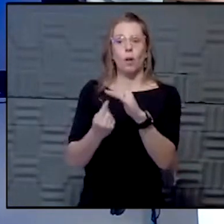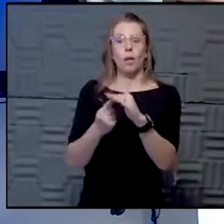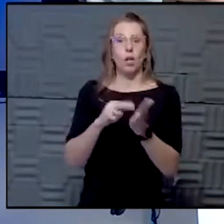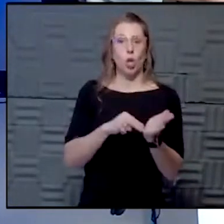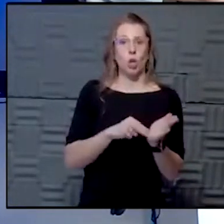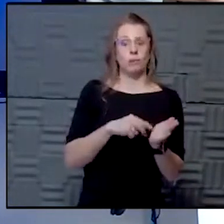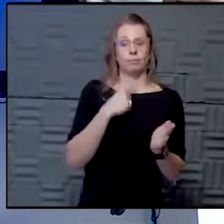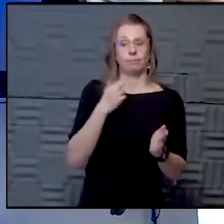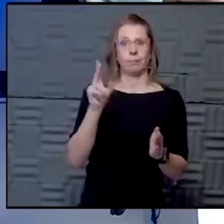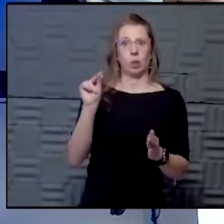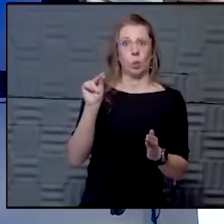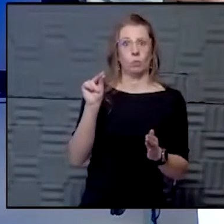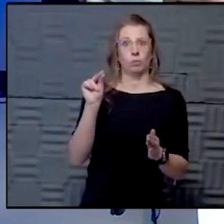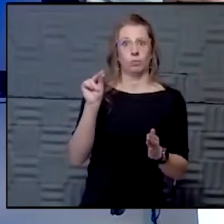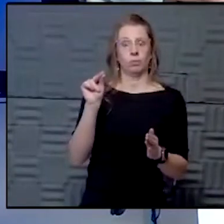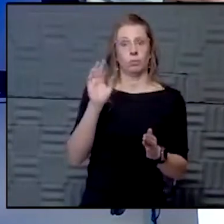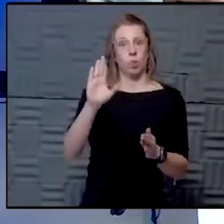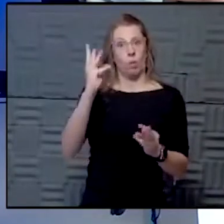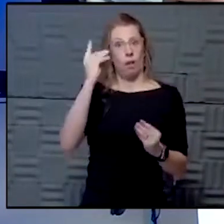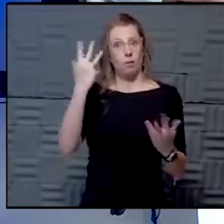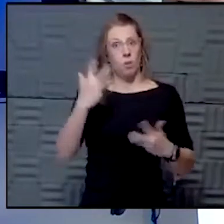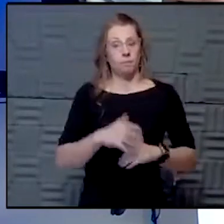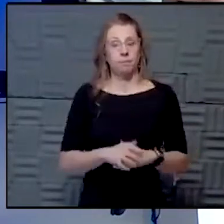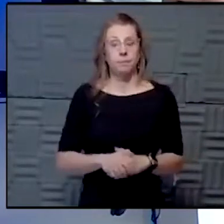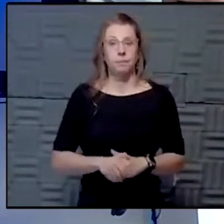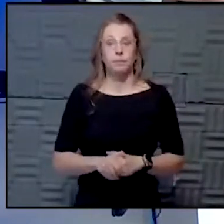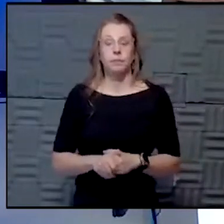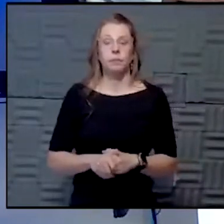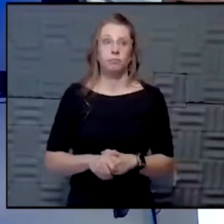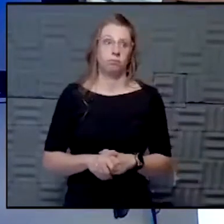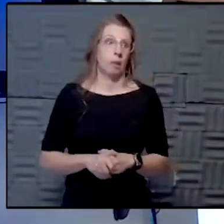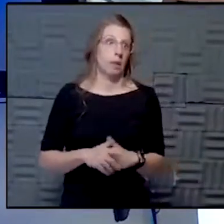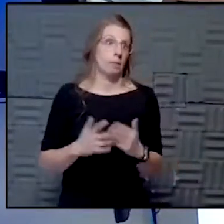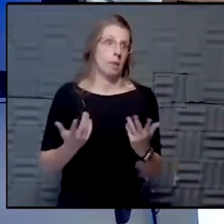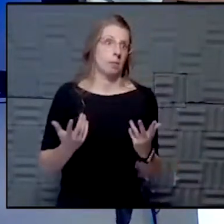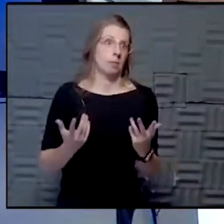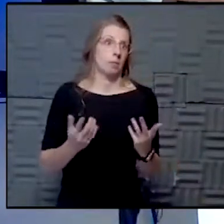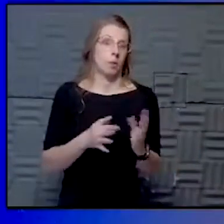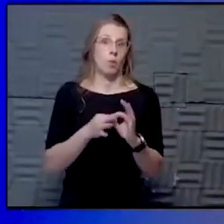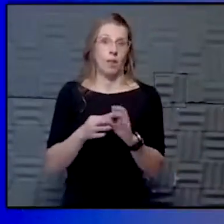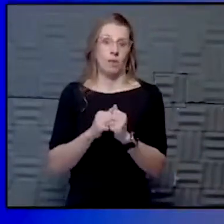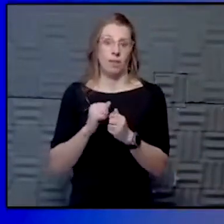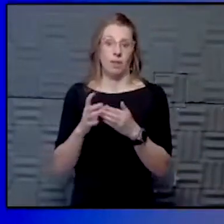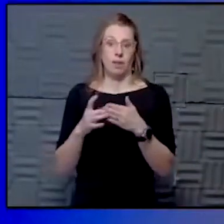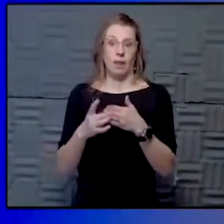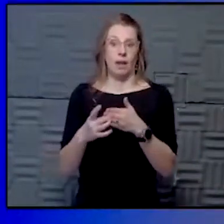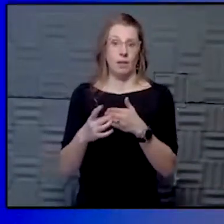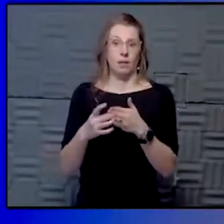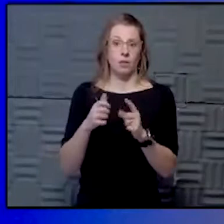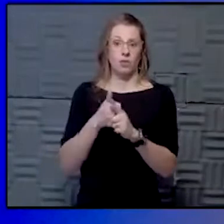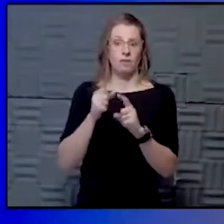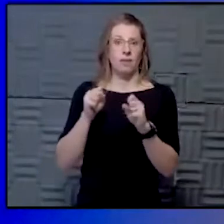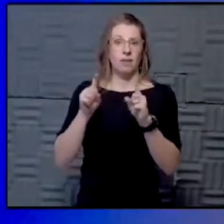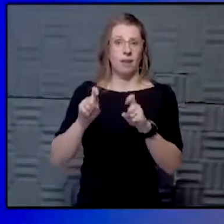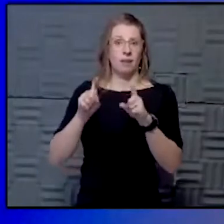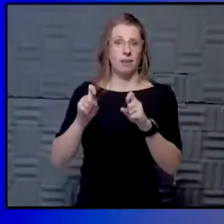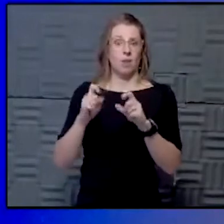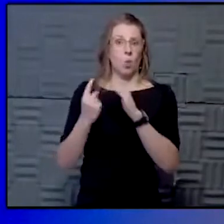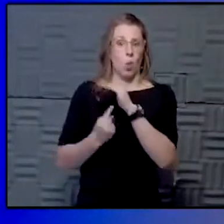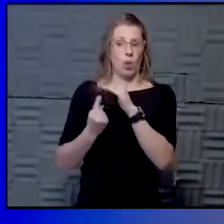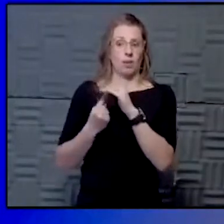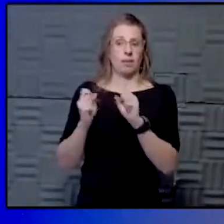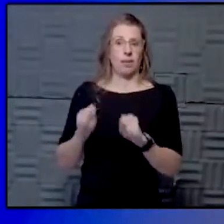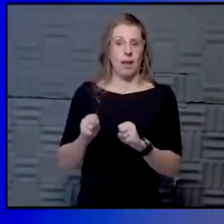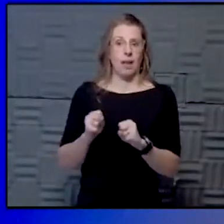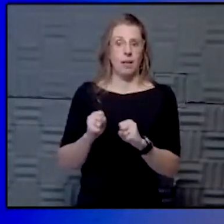what you think. Yeah, I mean, per the guidance, you are able to test out of quarantine as